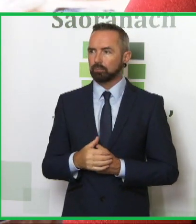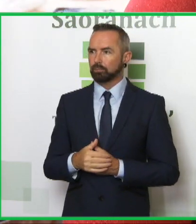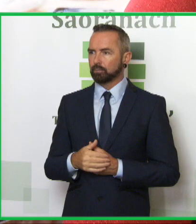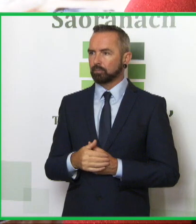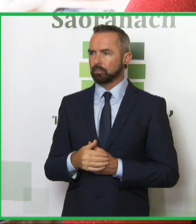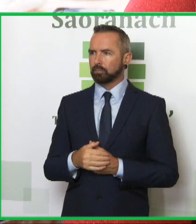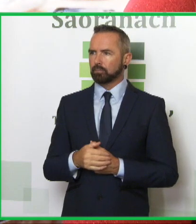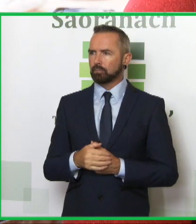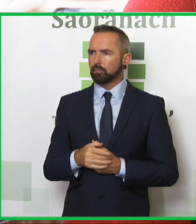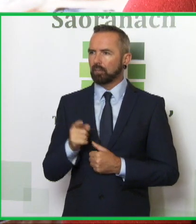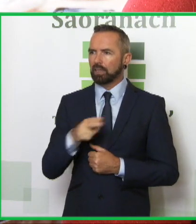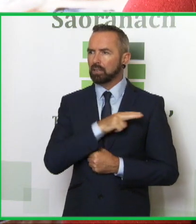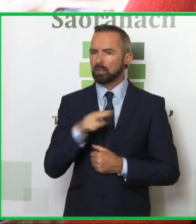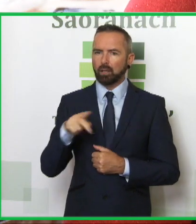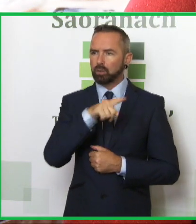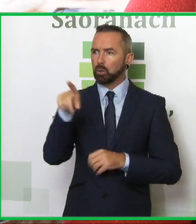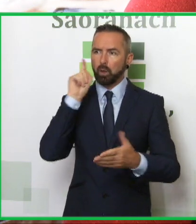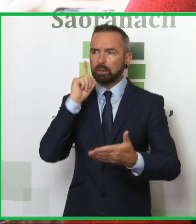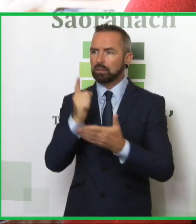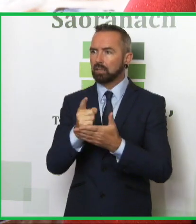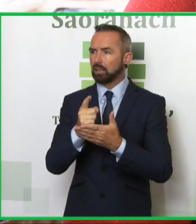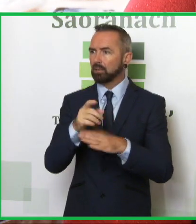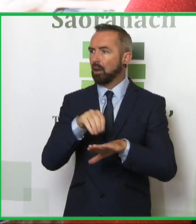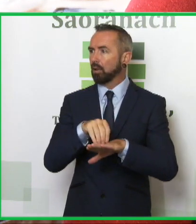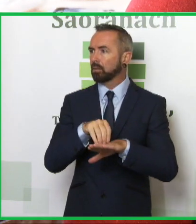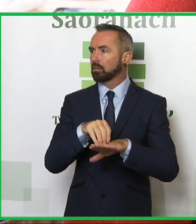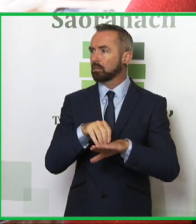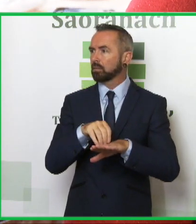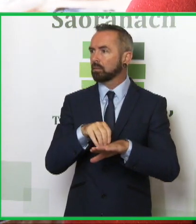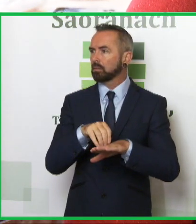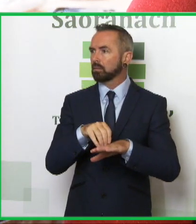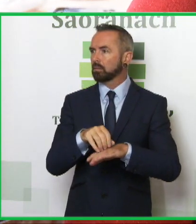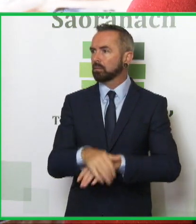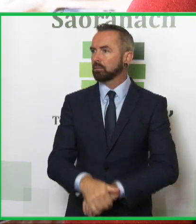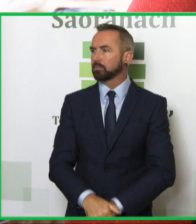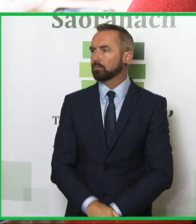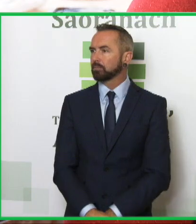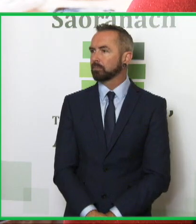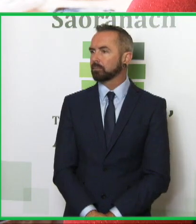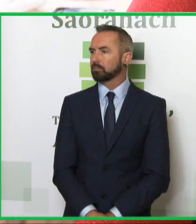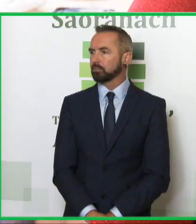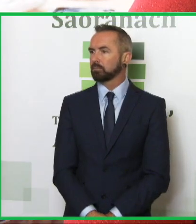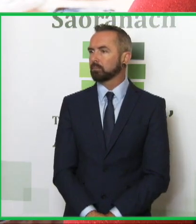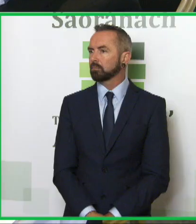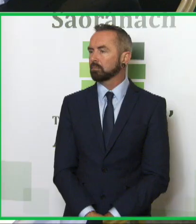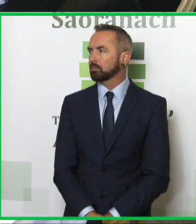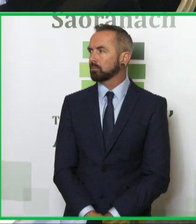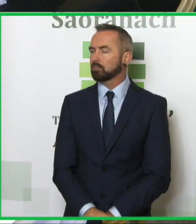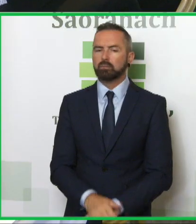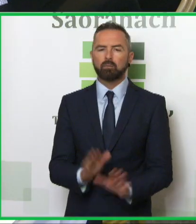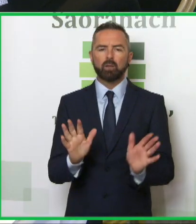something that you guys decided how the ballot was going to be structured? Well, Okay. if I could say,